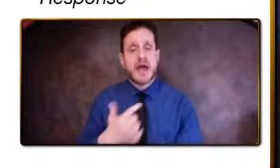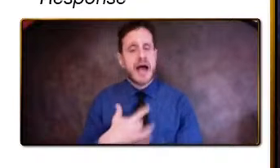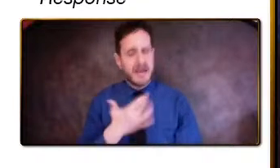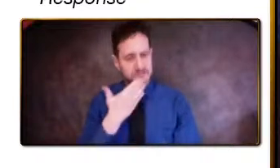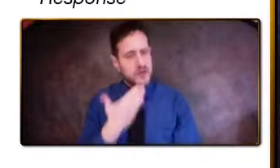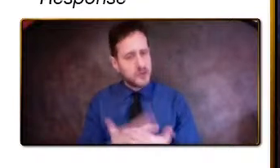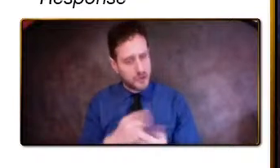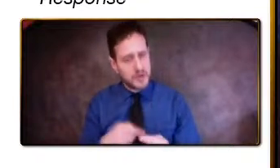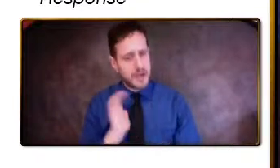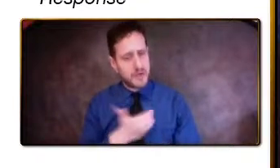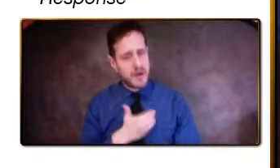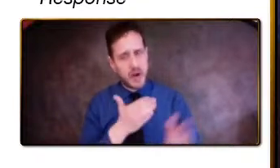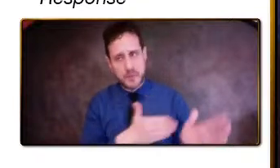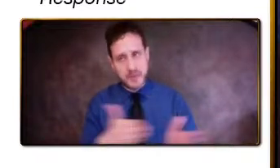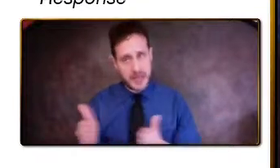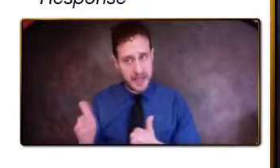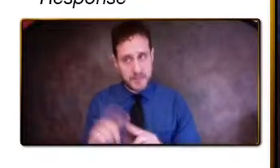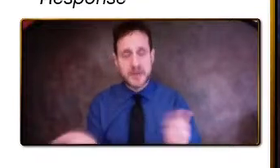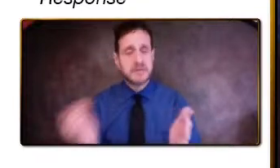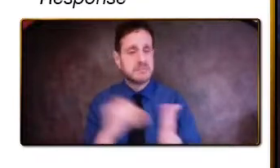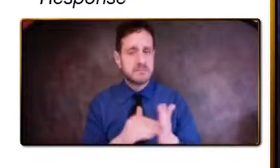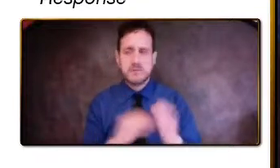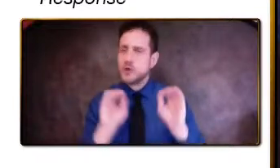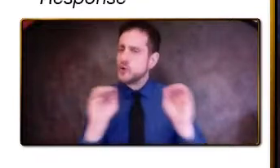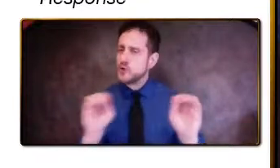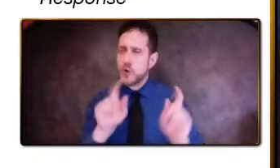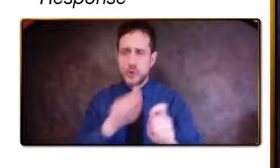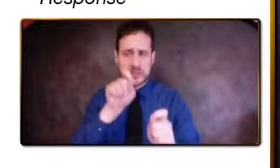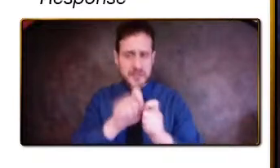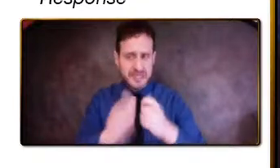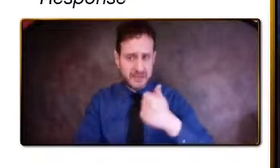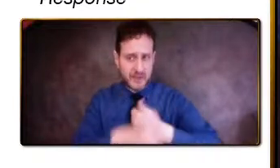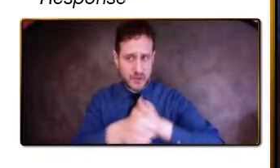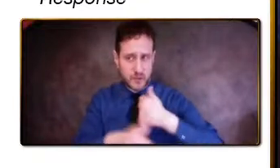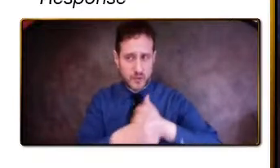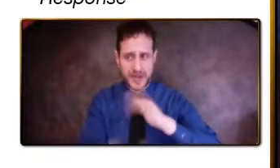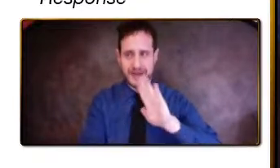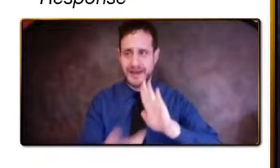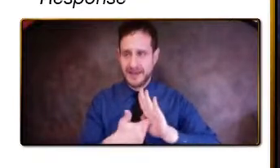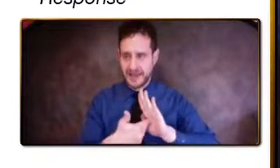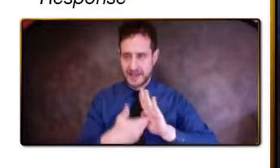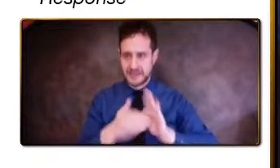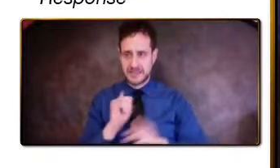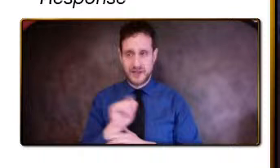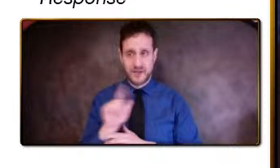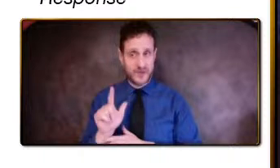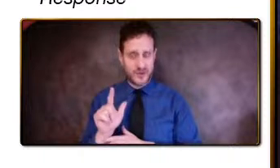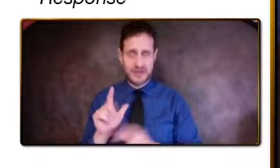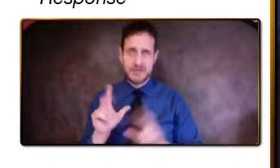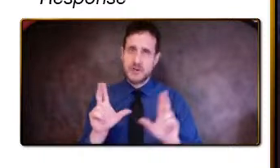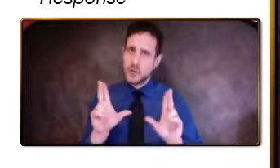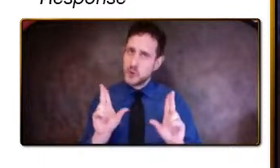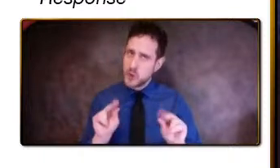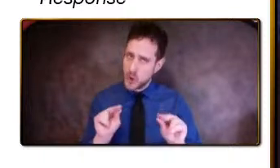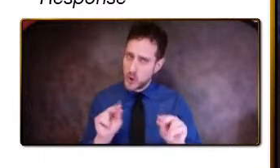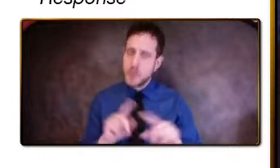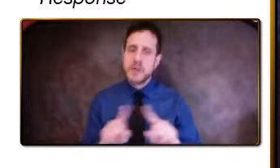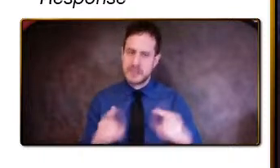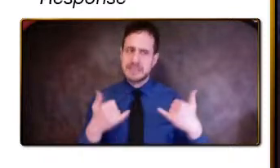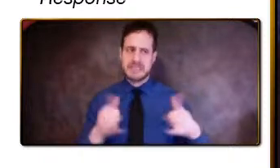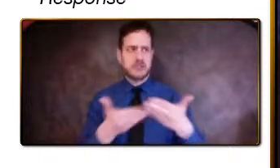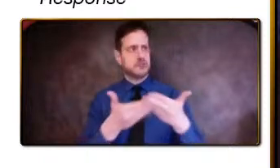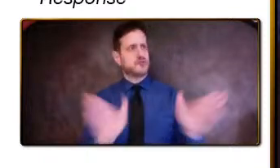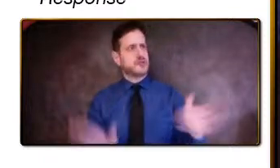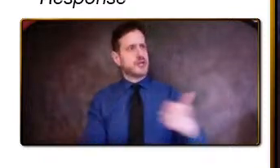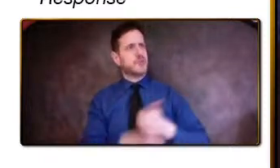we've got. But again, no threats specific to to Illinois or to